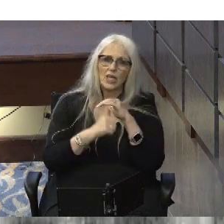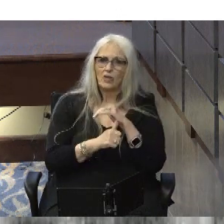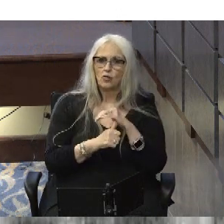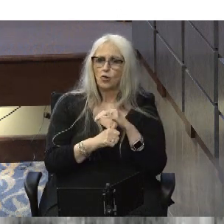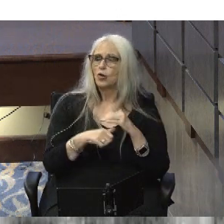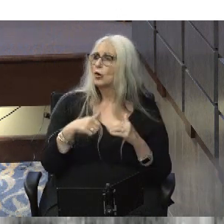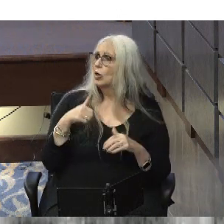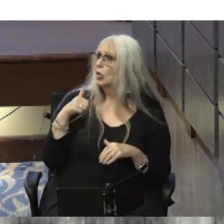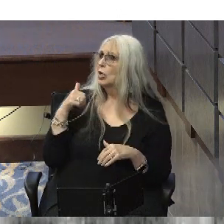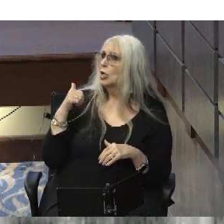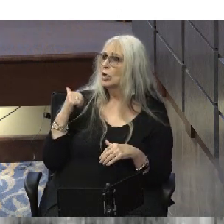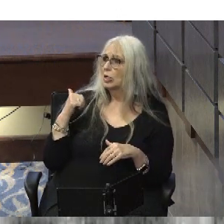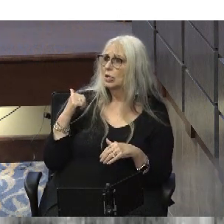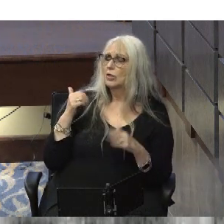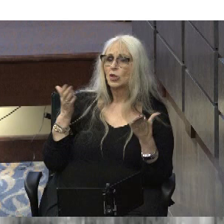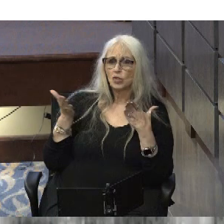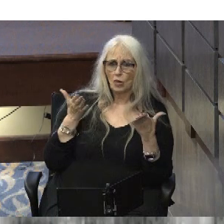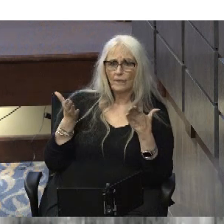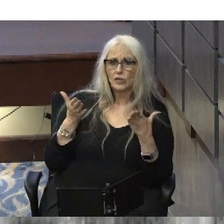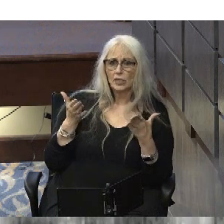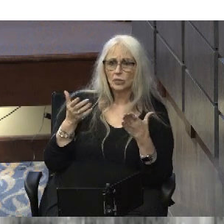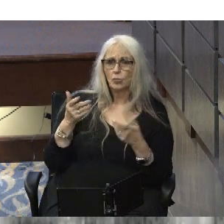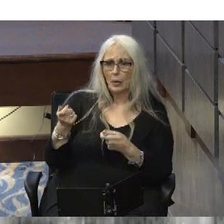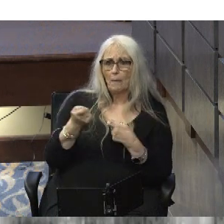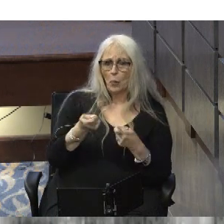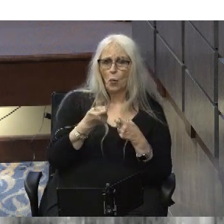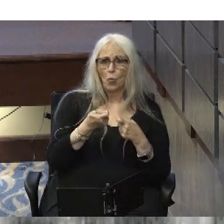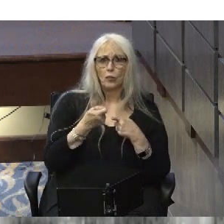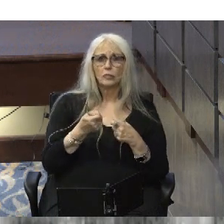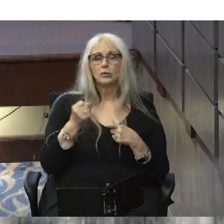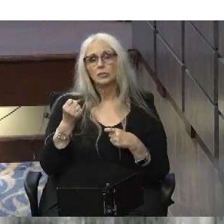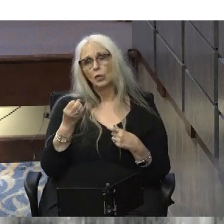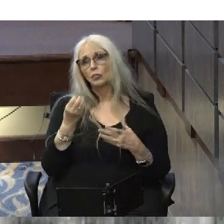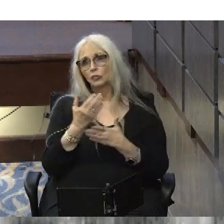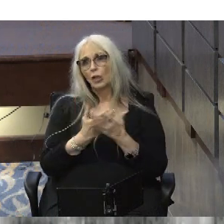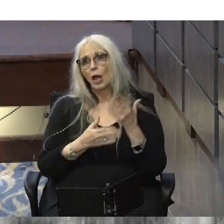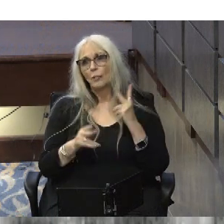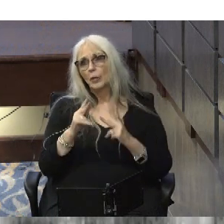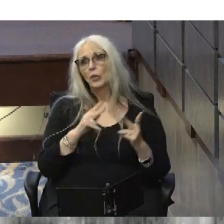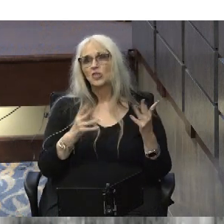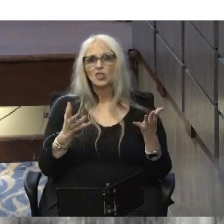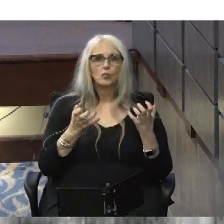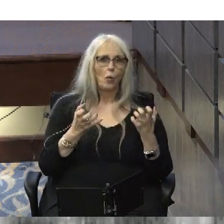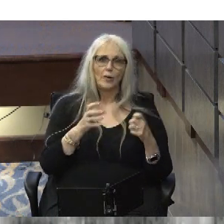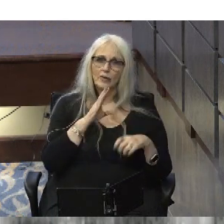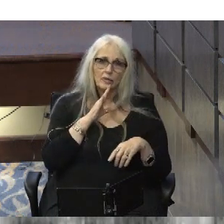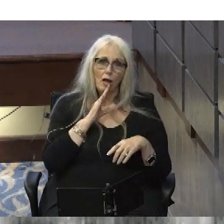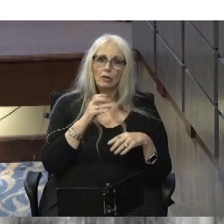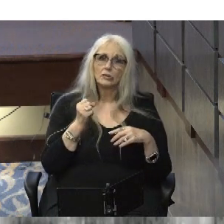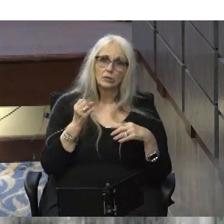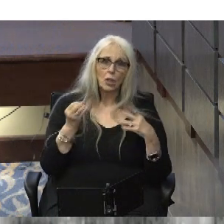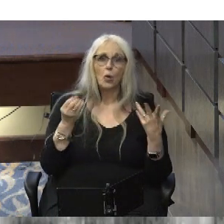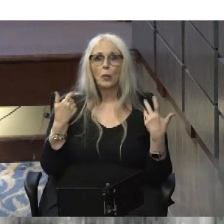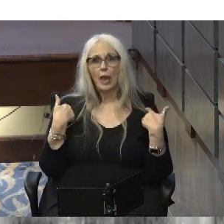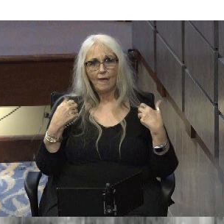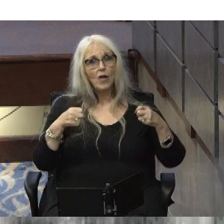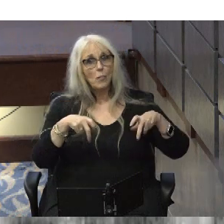back into the services pool. Some people just wanted to make their voices heard there when they had the